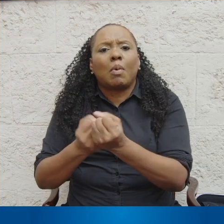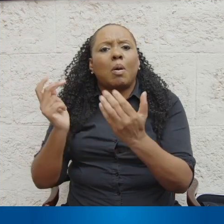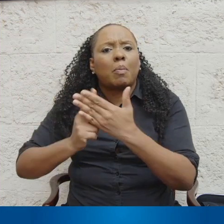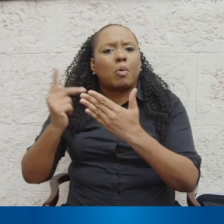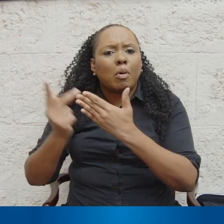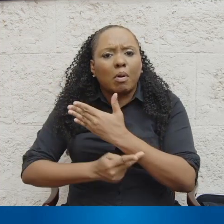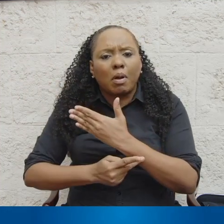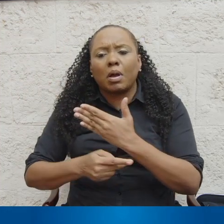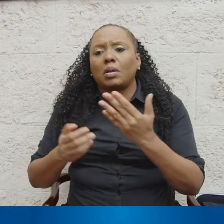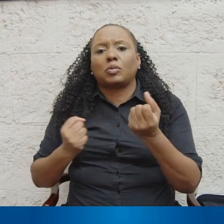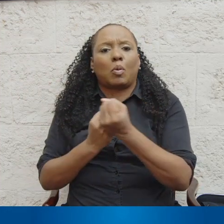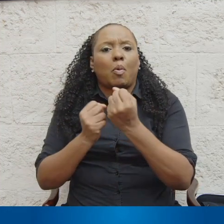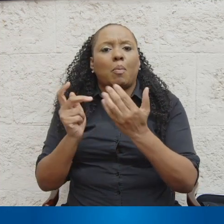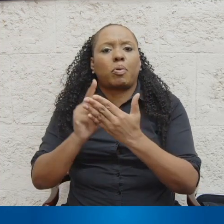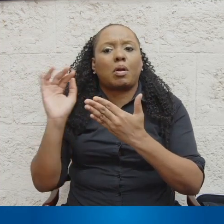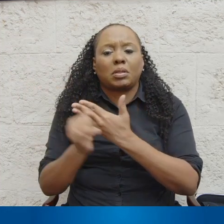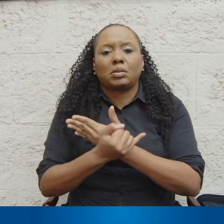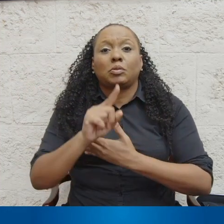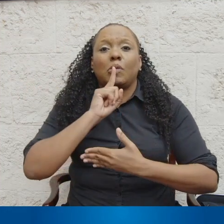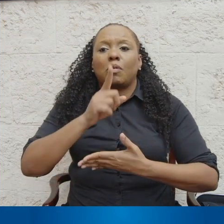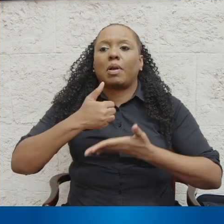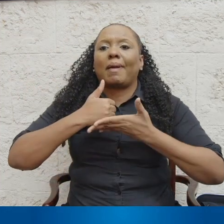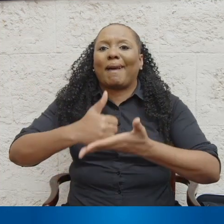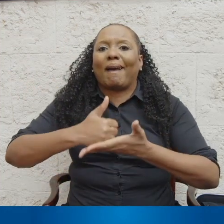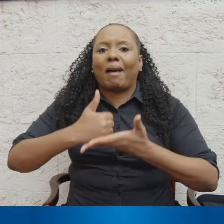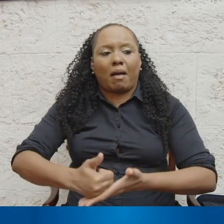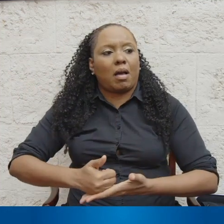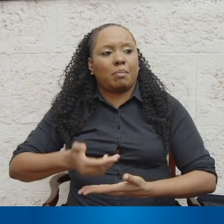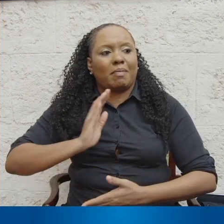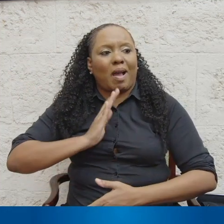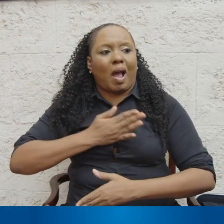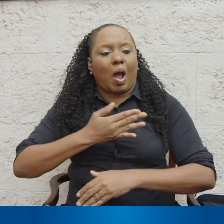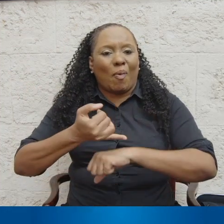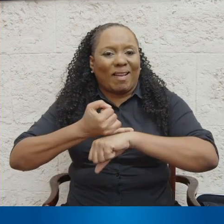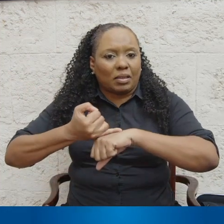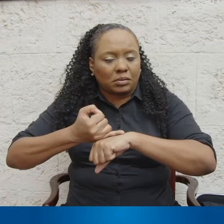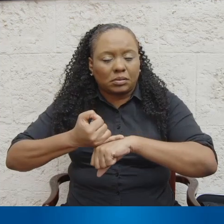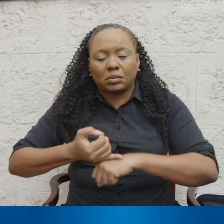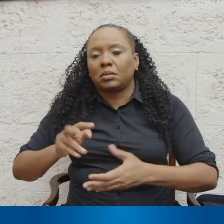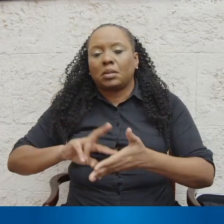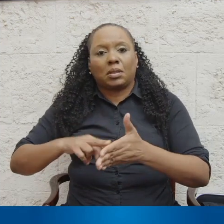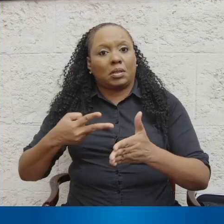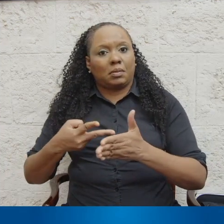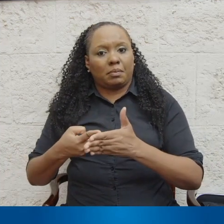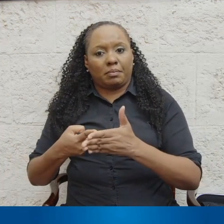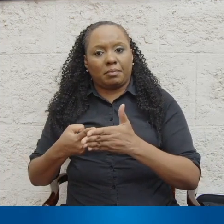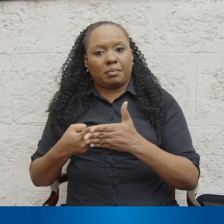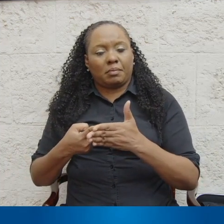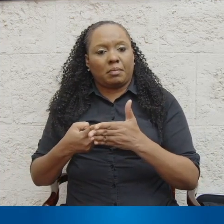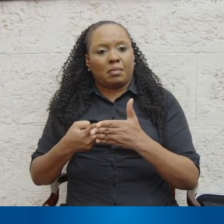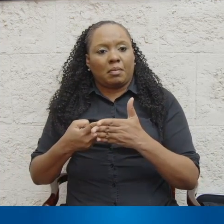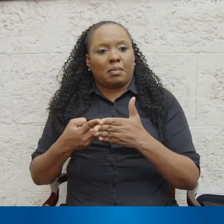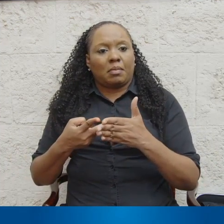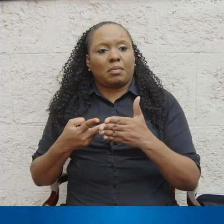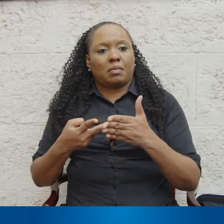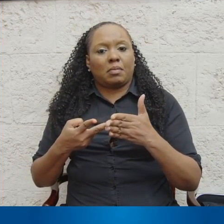Yeah? So that it provides now a greater impetus to move forward in the context